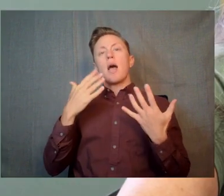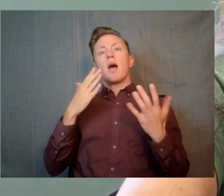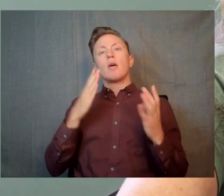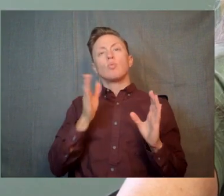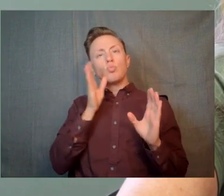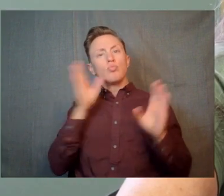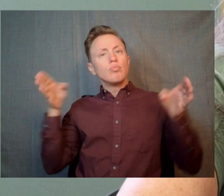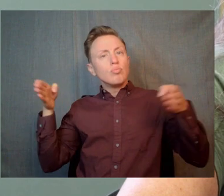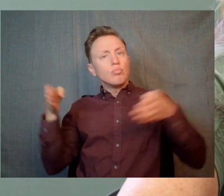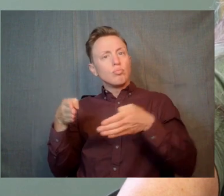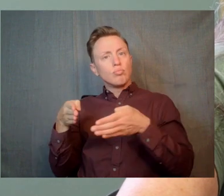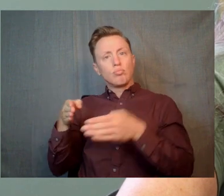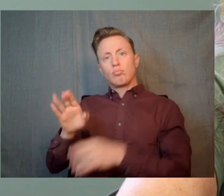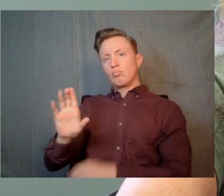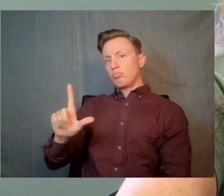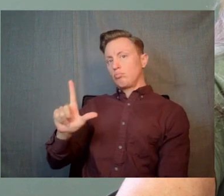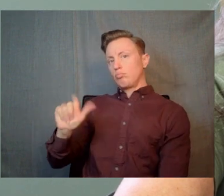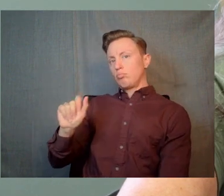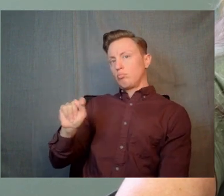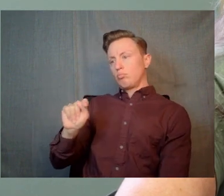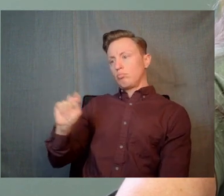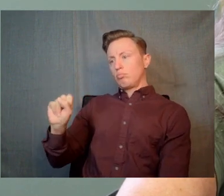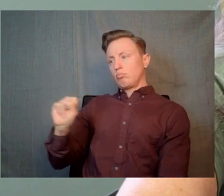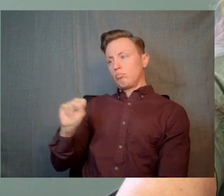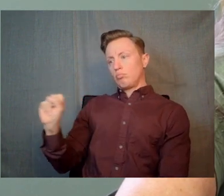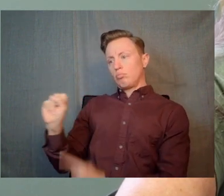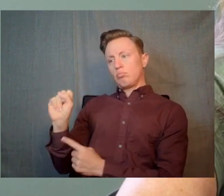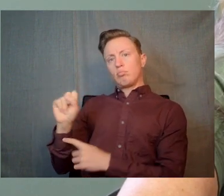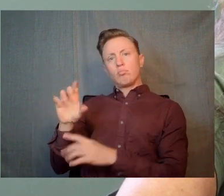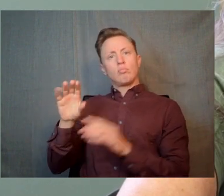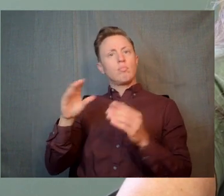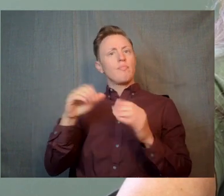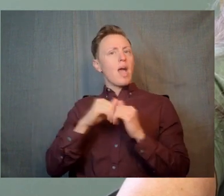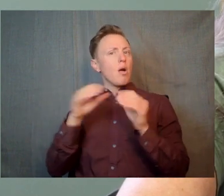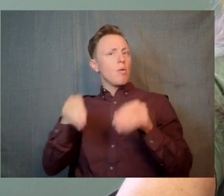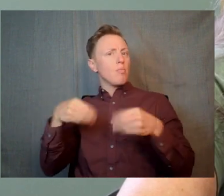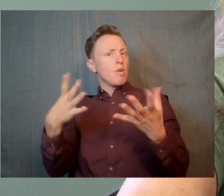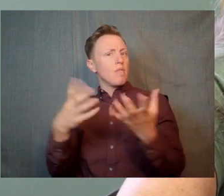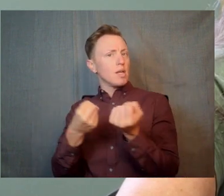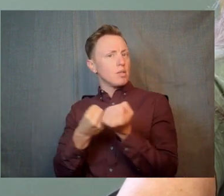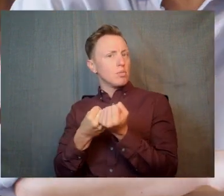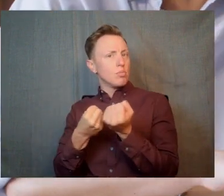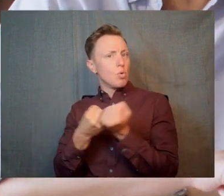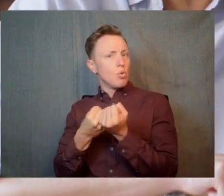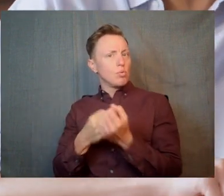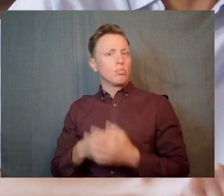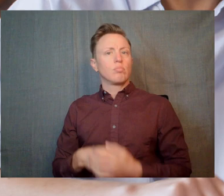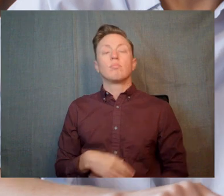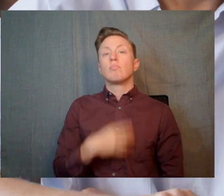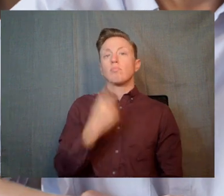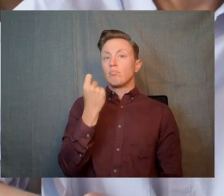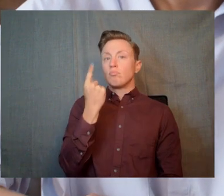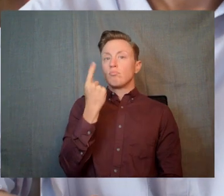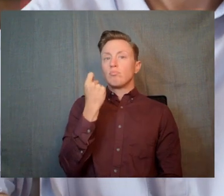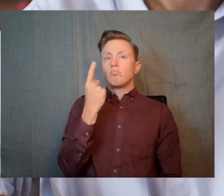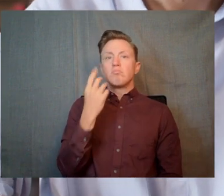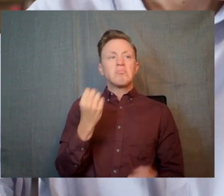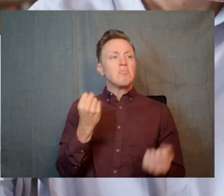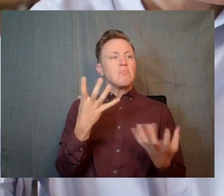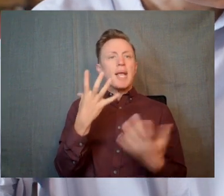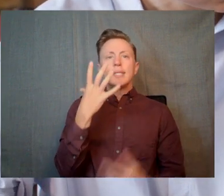look more closely at how LTSS can support you. There are several